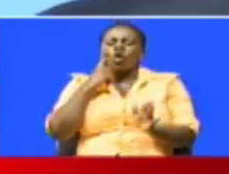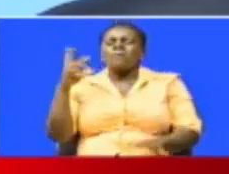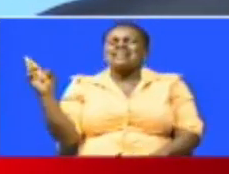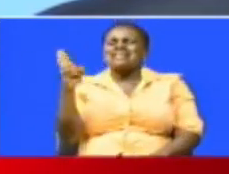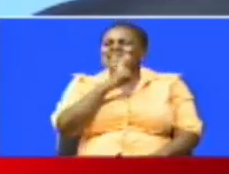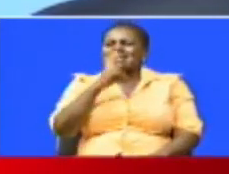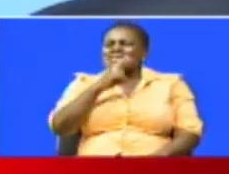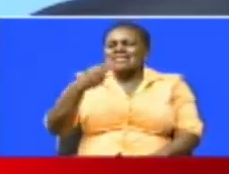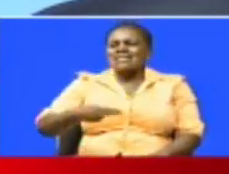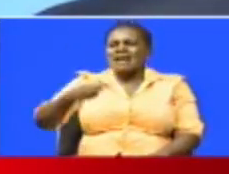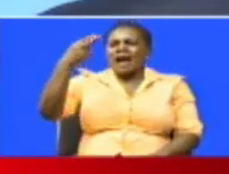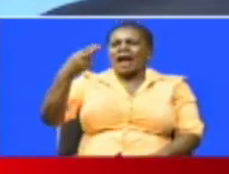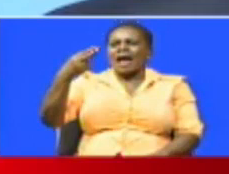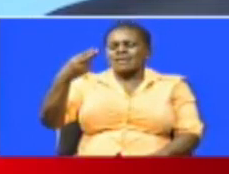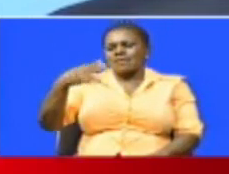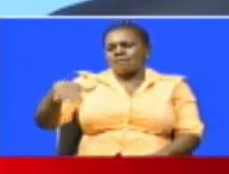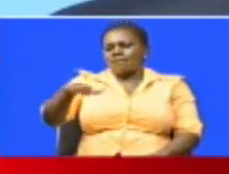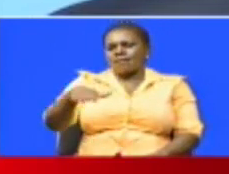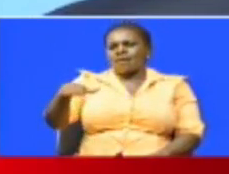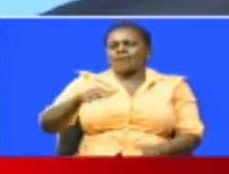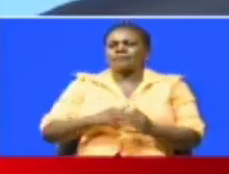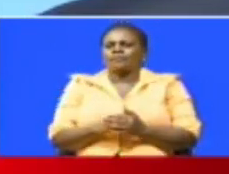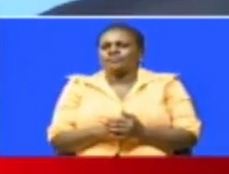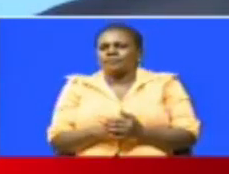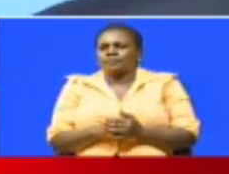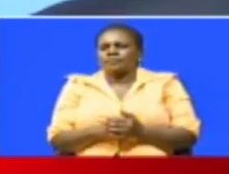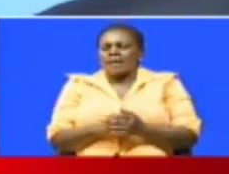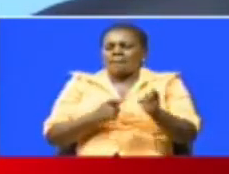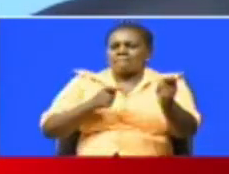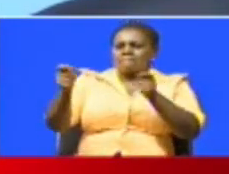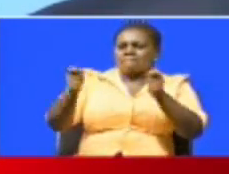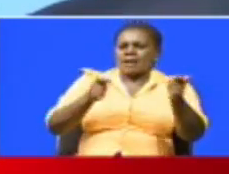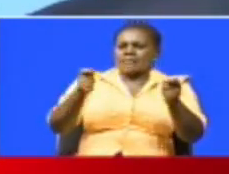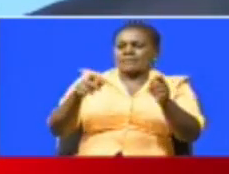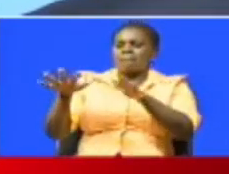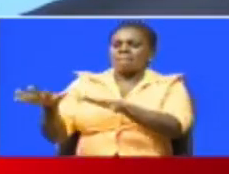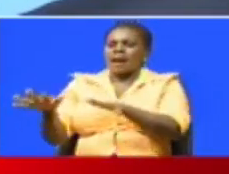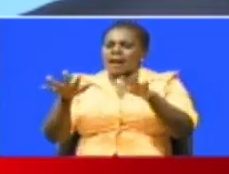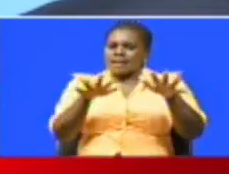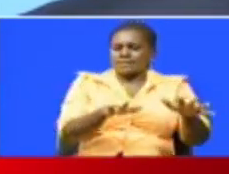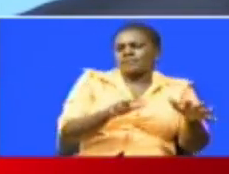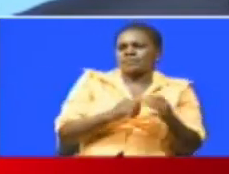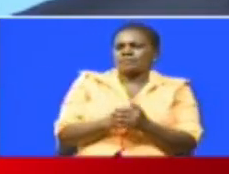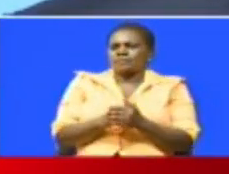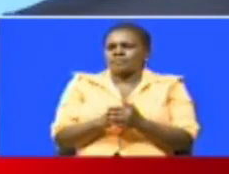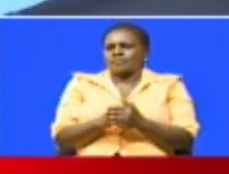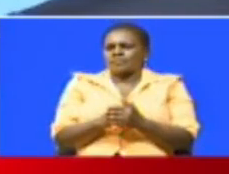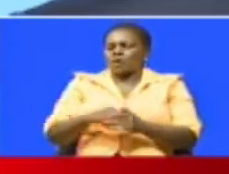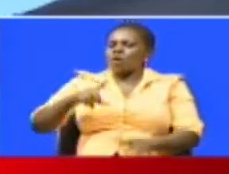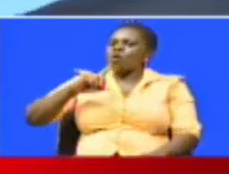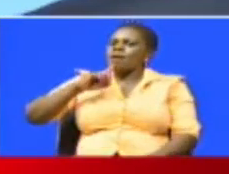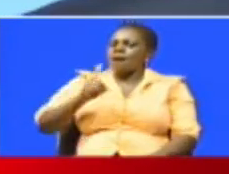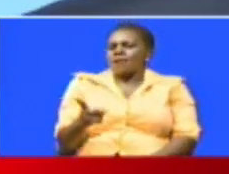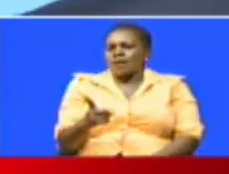risk transmission environments. The management of local markets are